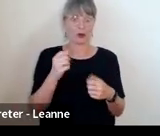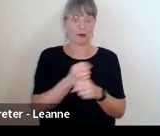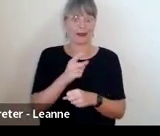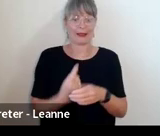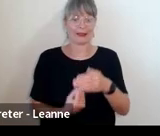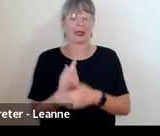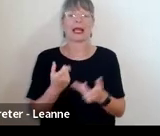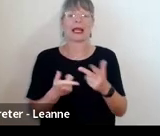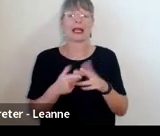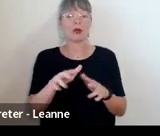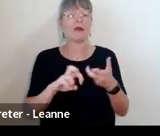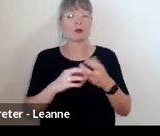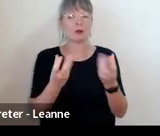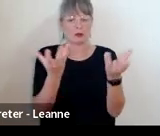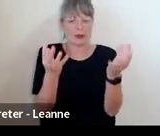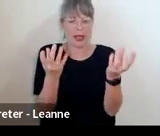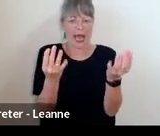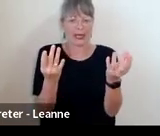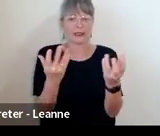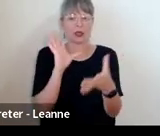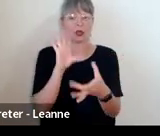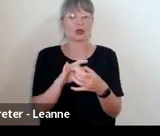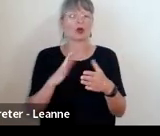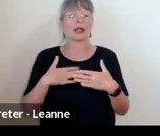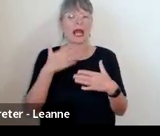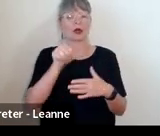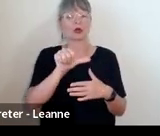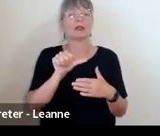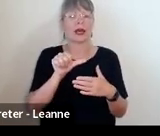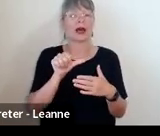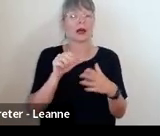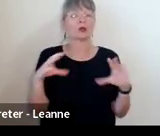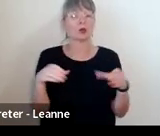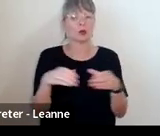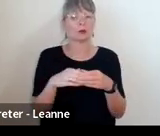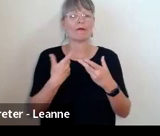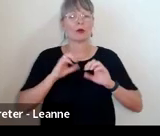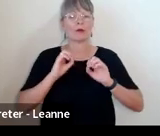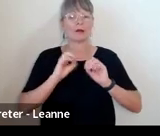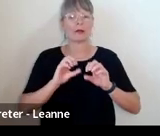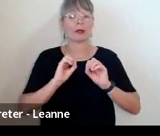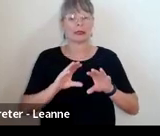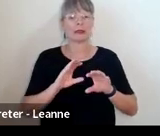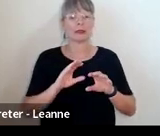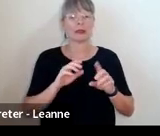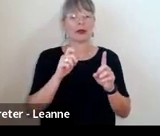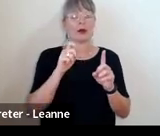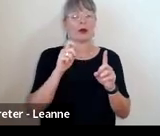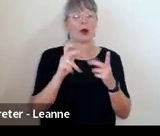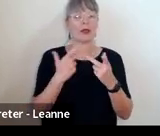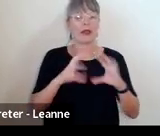our usability study to provide feedback. We also appreciate introductions to Parkinson's or arthritis supporting groups